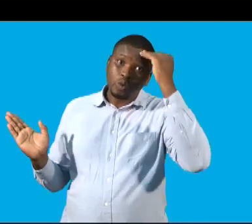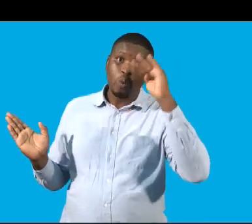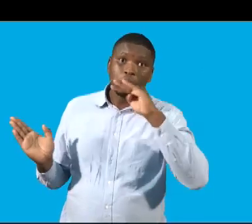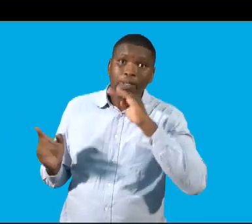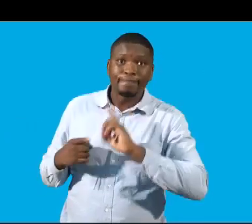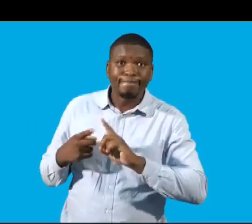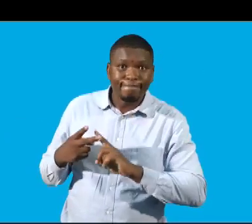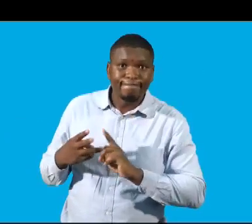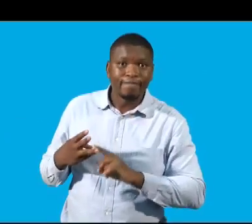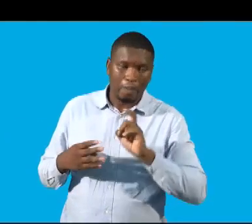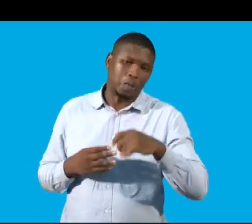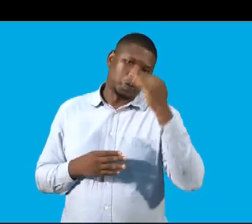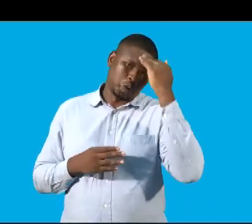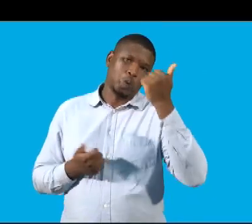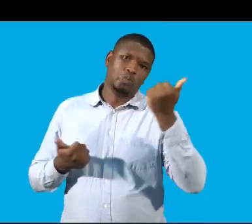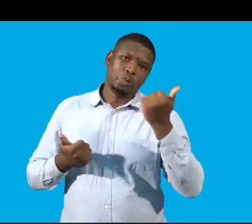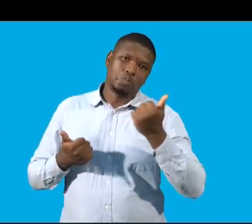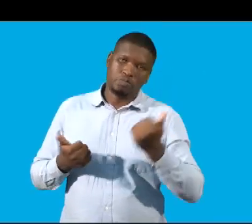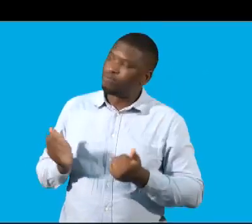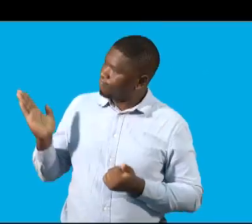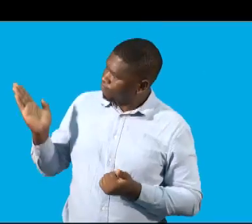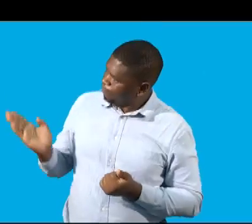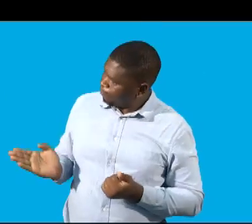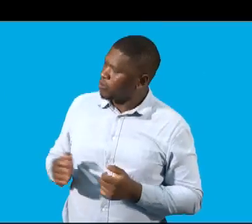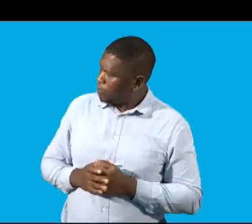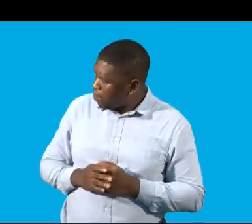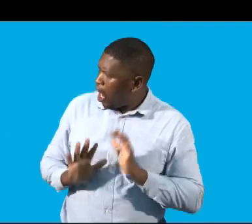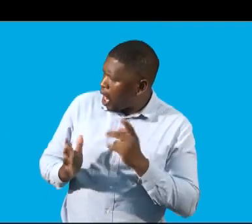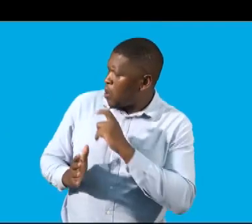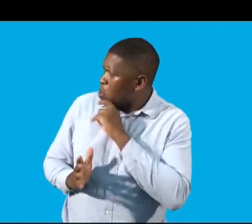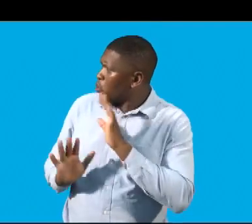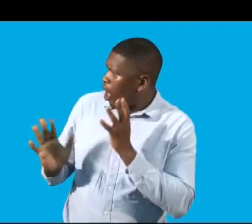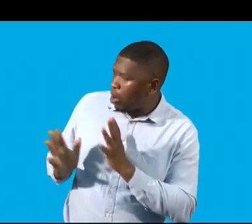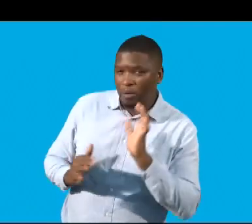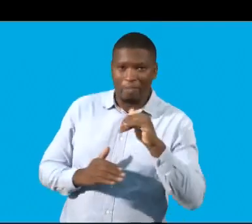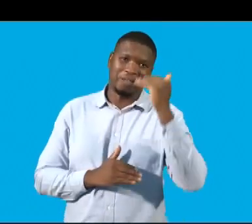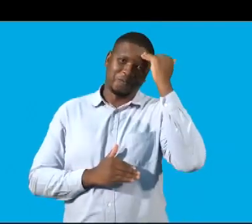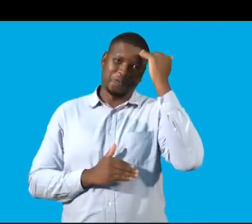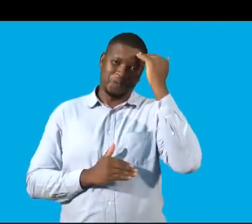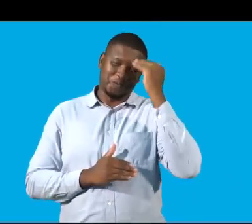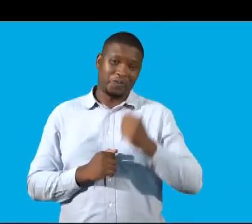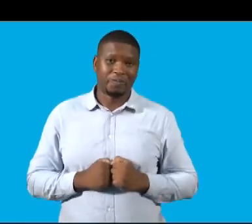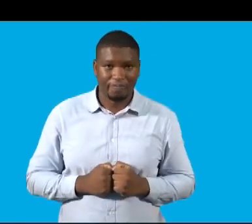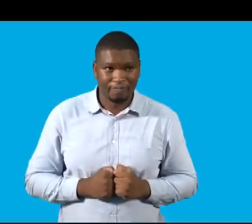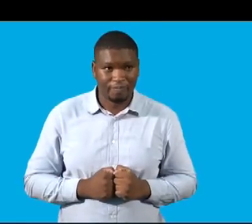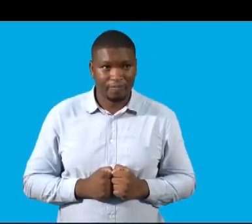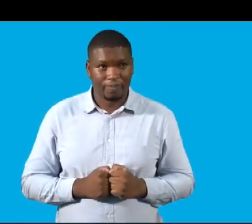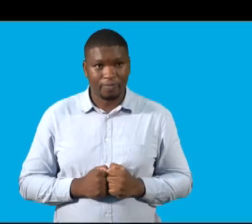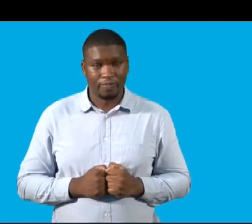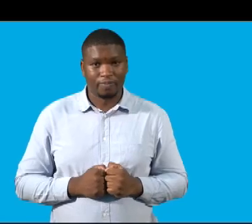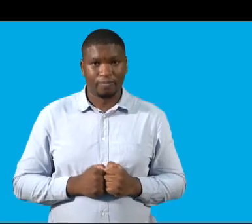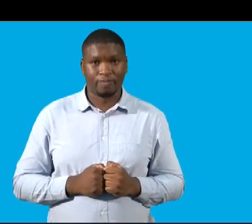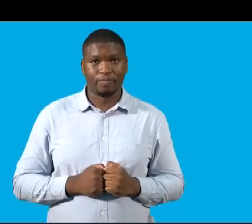must know what they mean or be able to relate to how you can use them to answer your